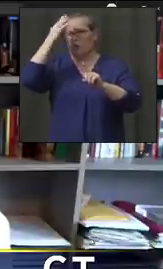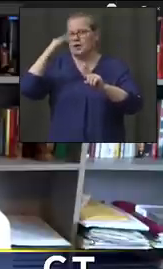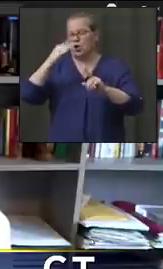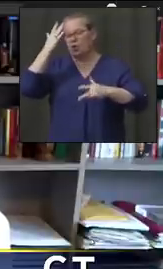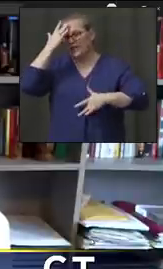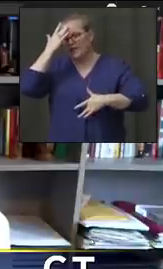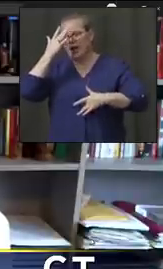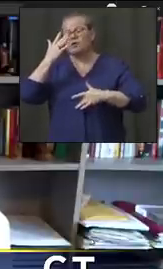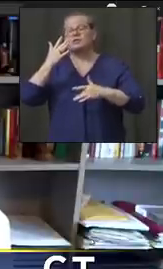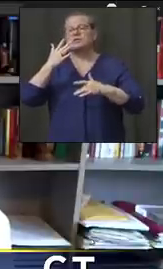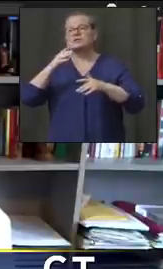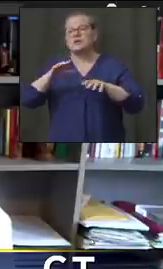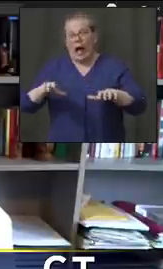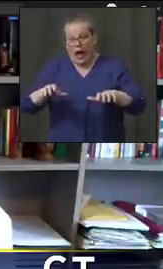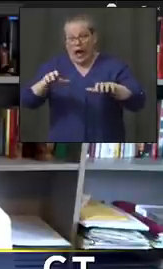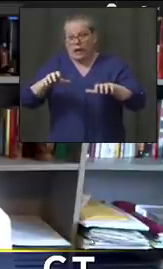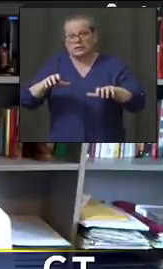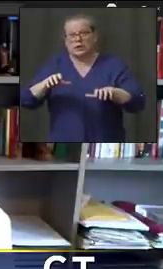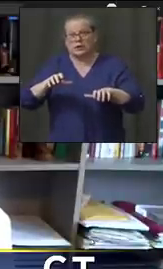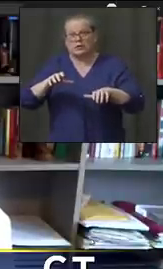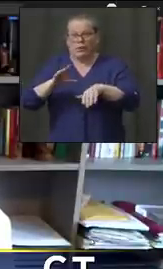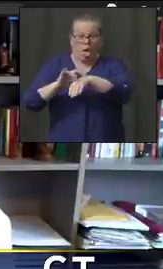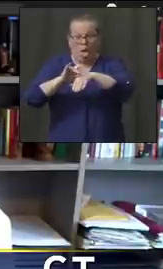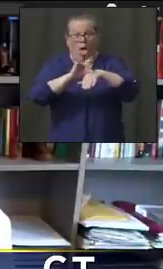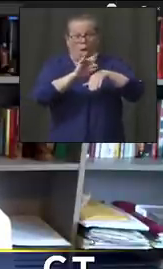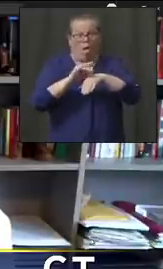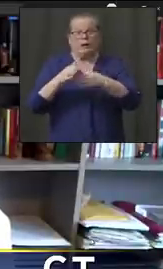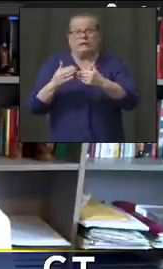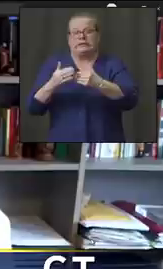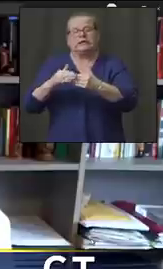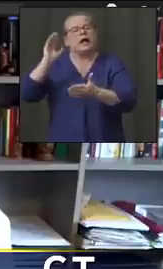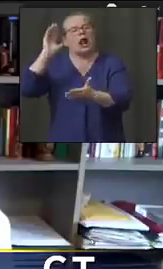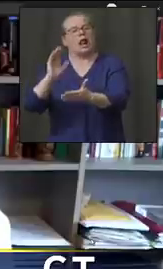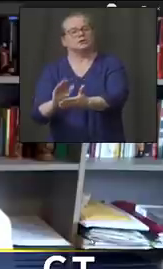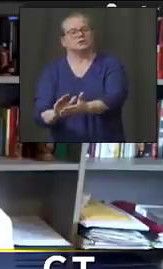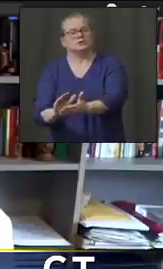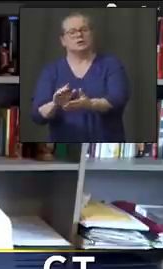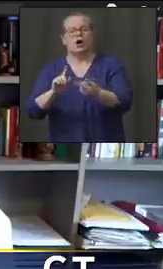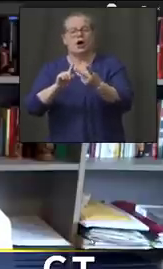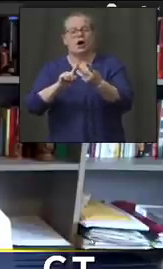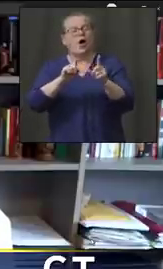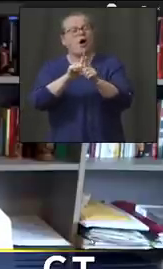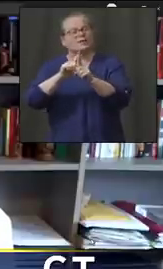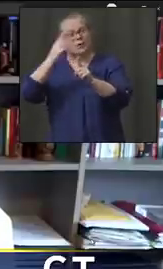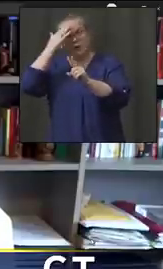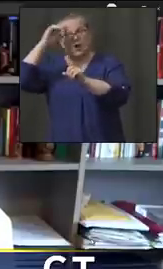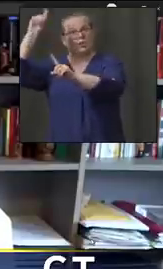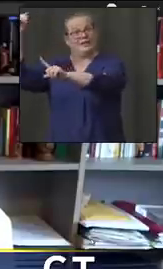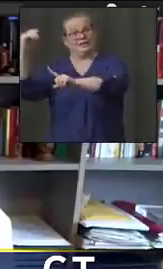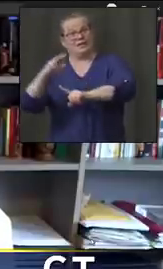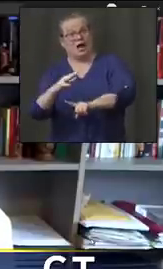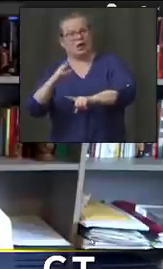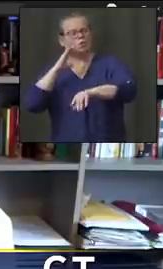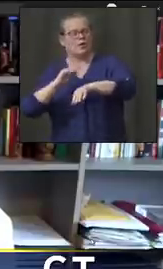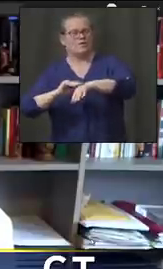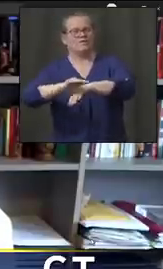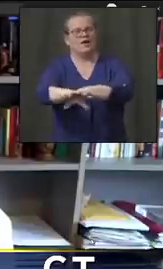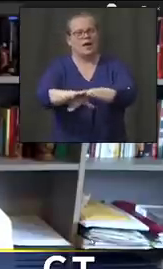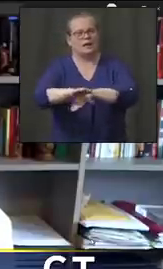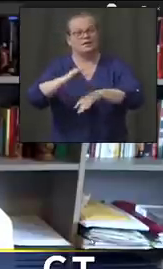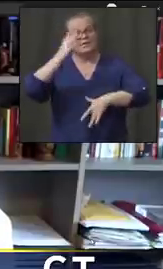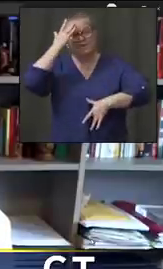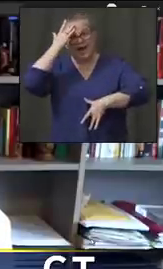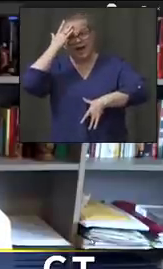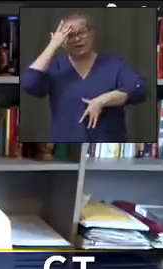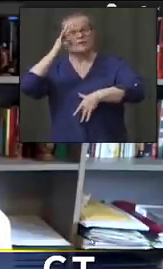kill the virus. When you're inside, we're going to have to use disinfection. And so inside these regulations, and particularly in